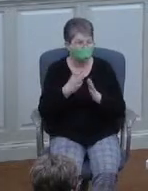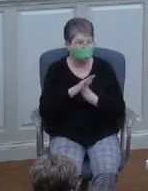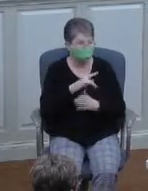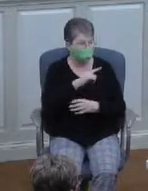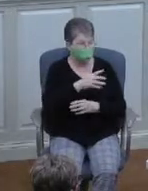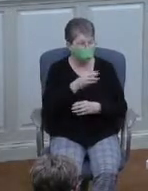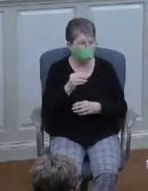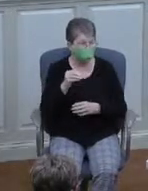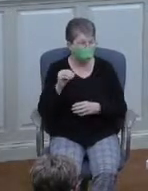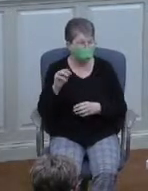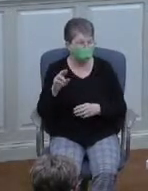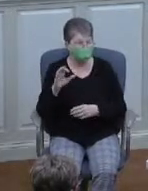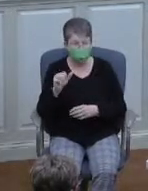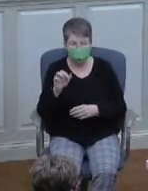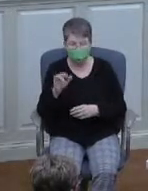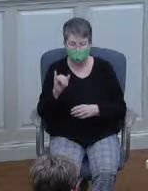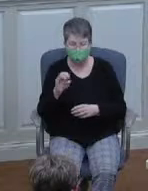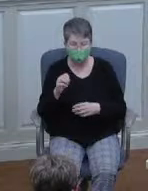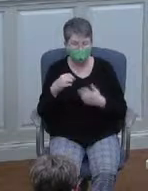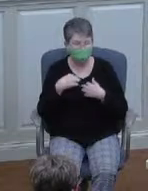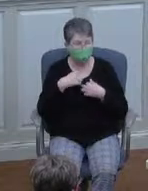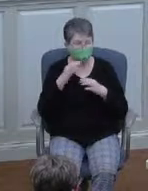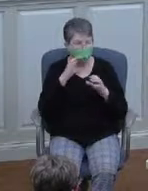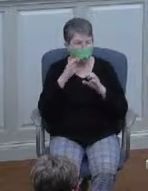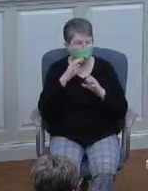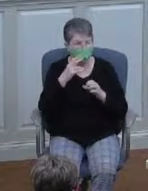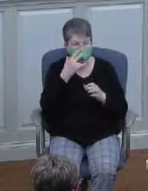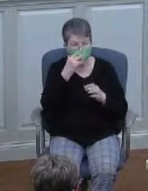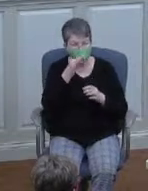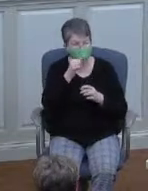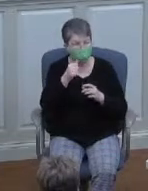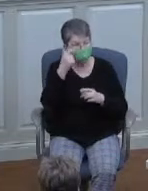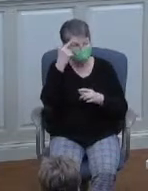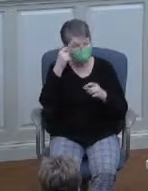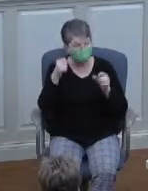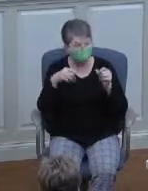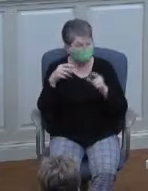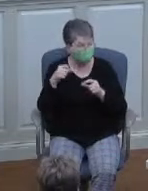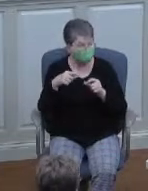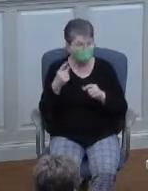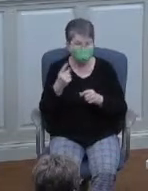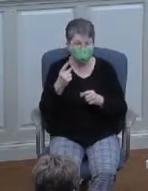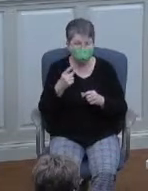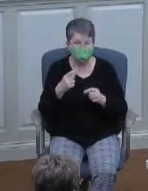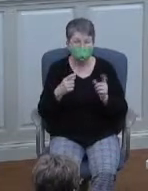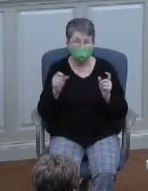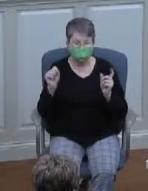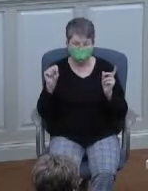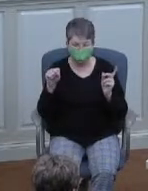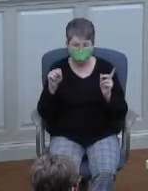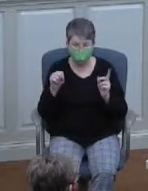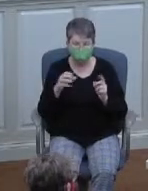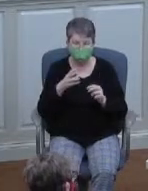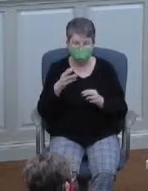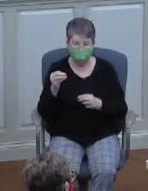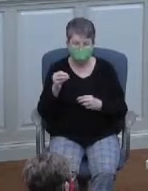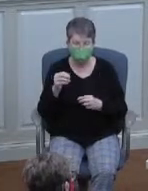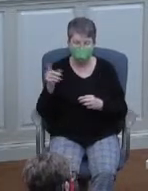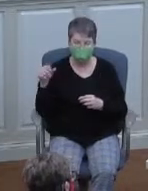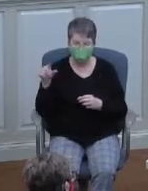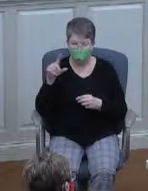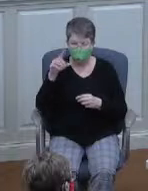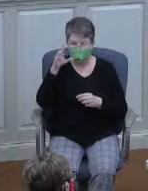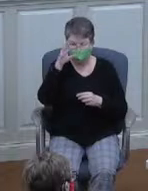a conversation, see if you can brainstorm something? Yes, sir, we can. And to that end, these